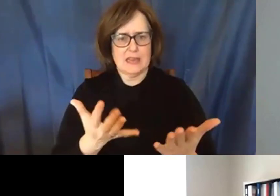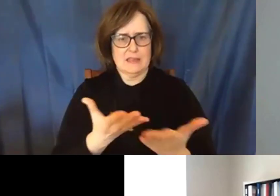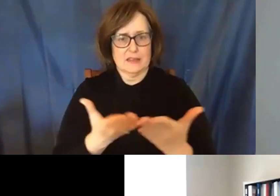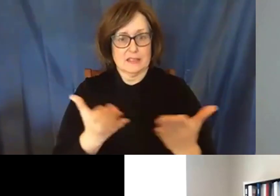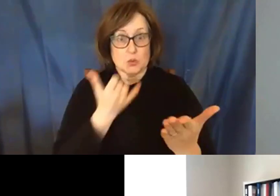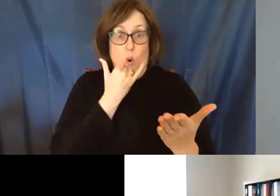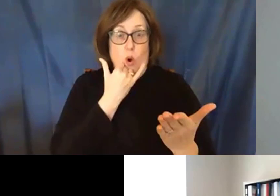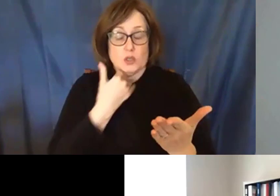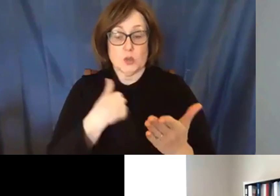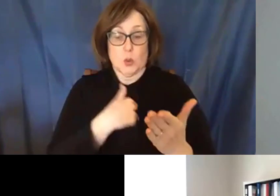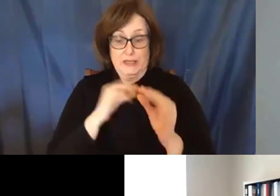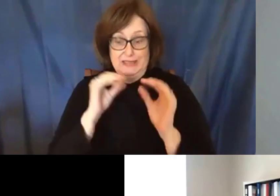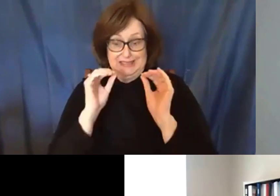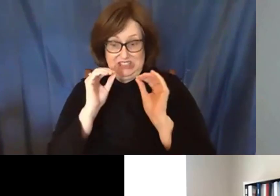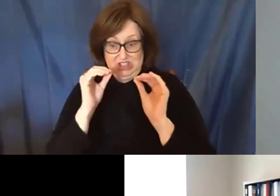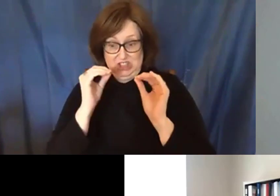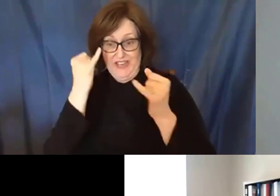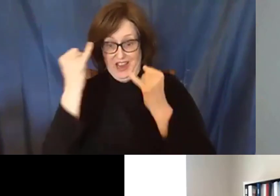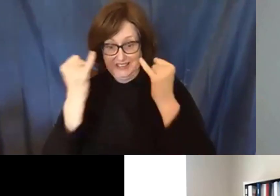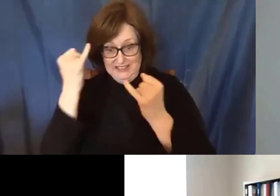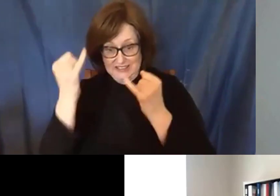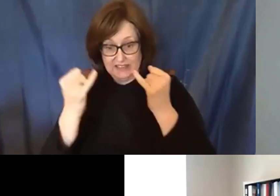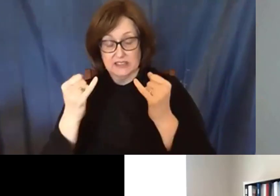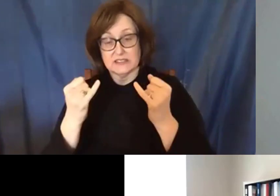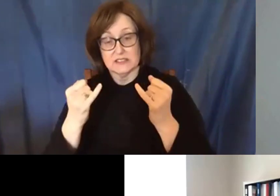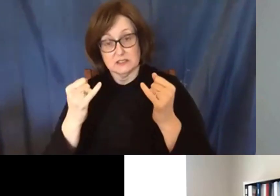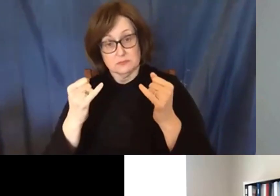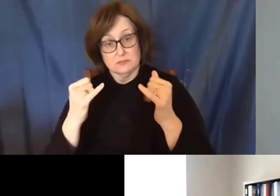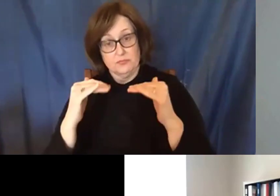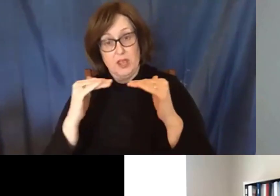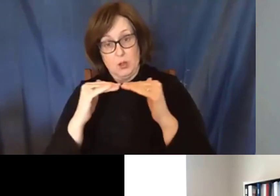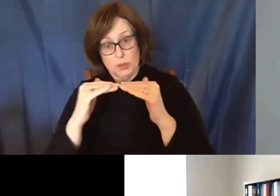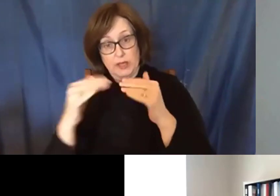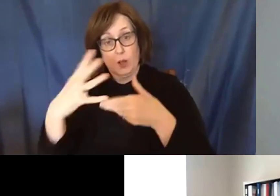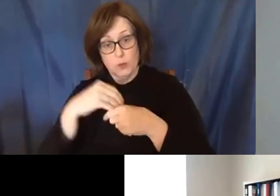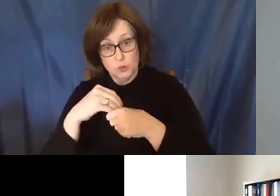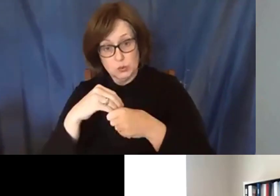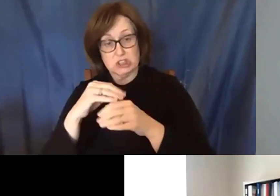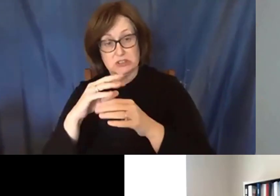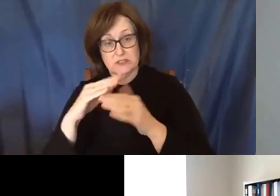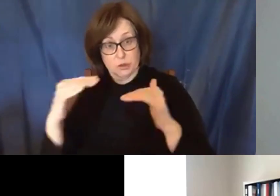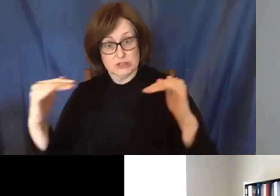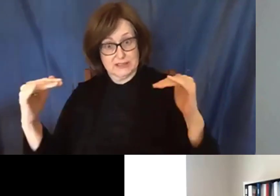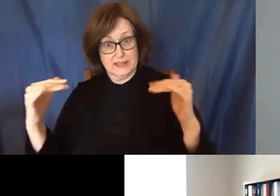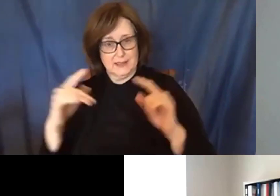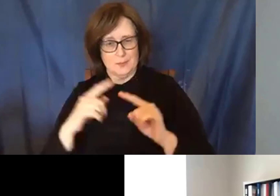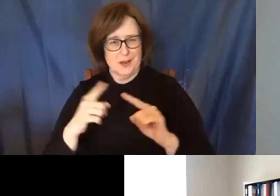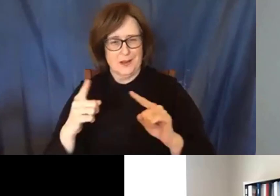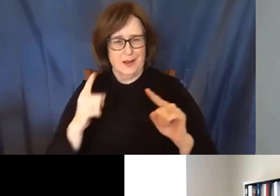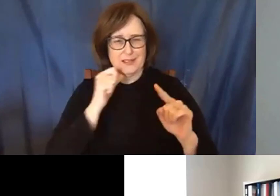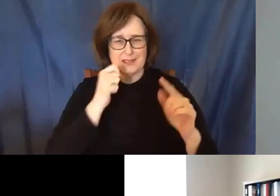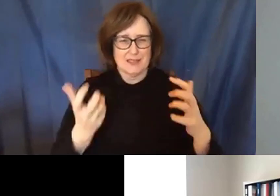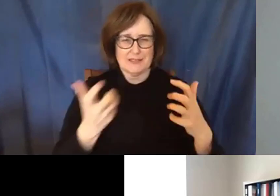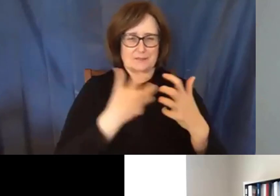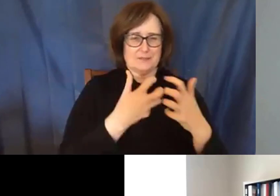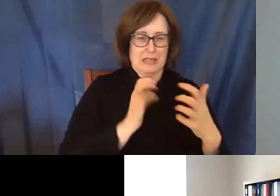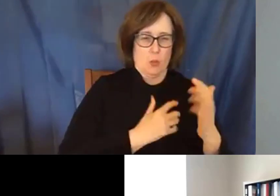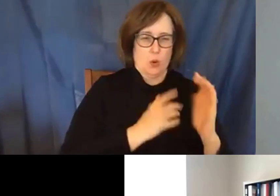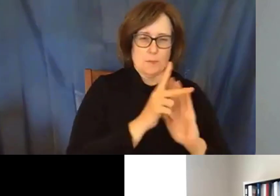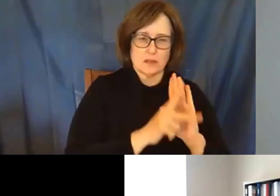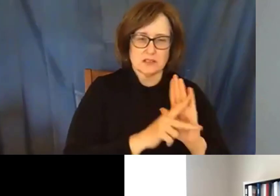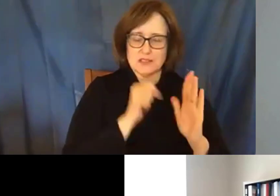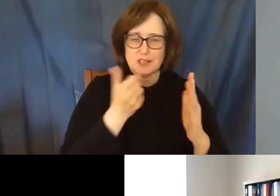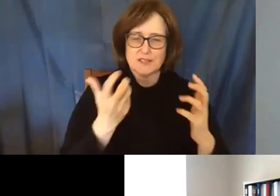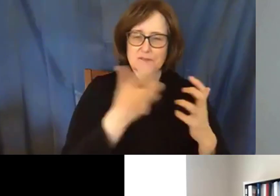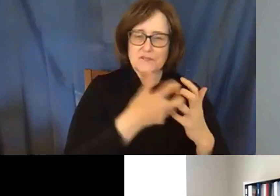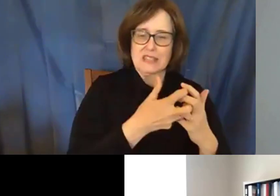our policies don't align with, what our mission statement is. And so they were able to raise some of those concerns, but just